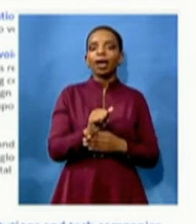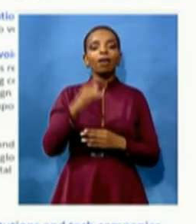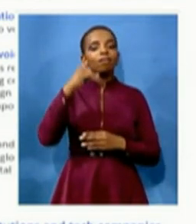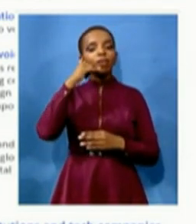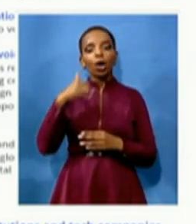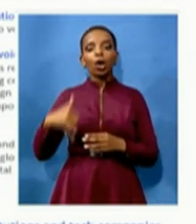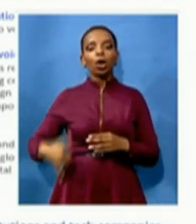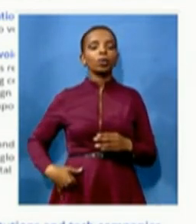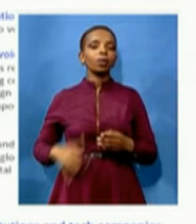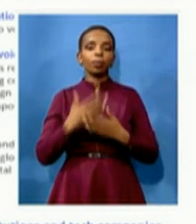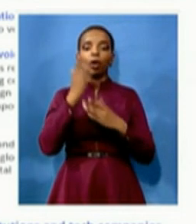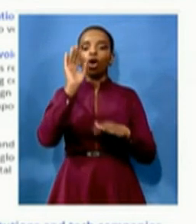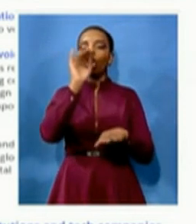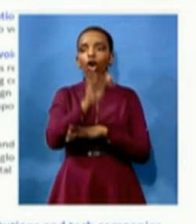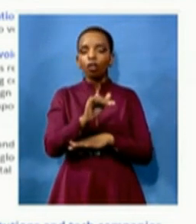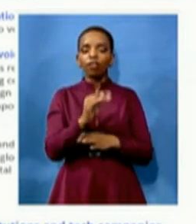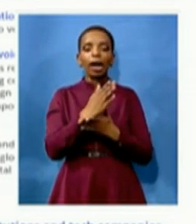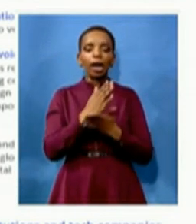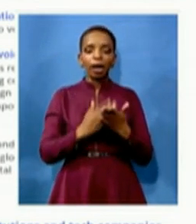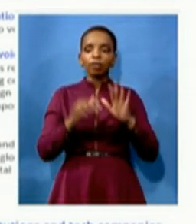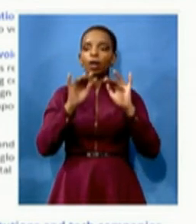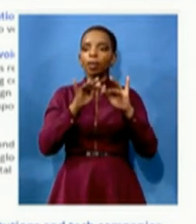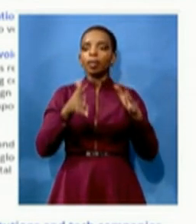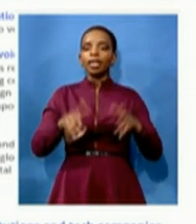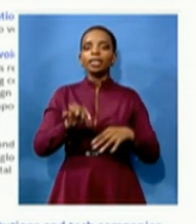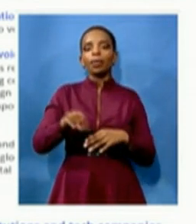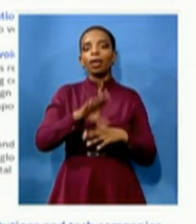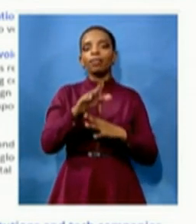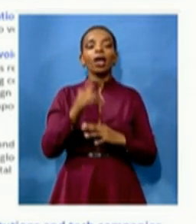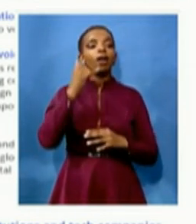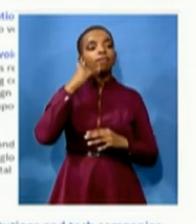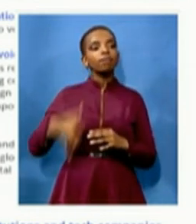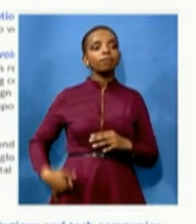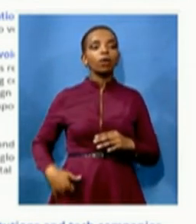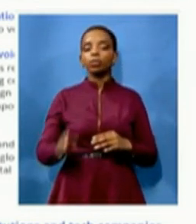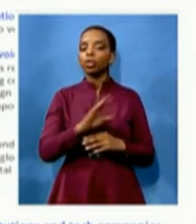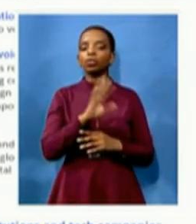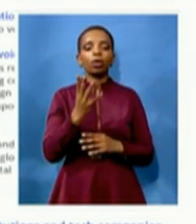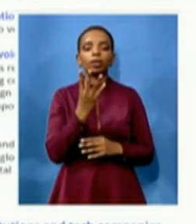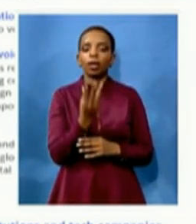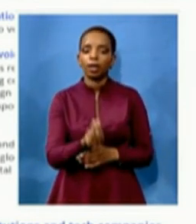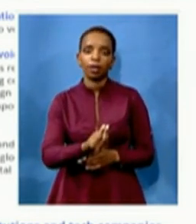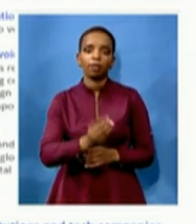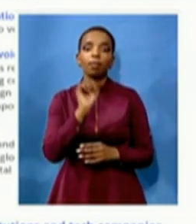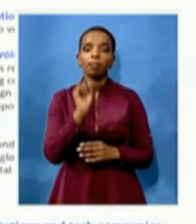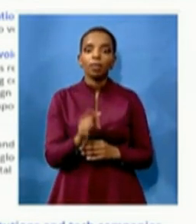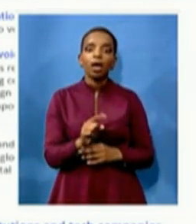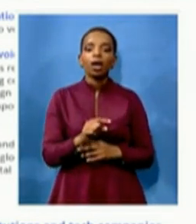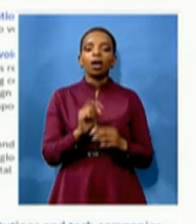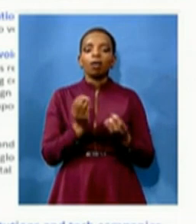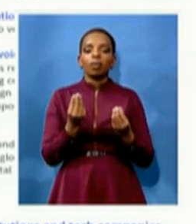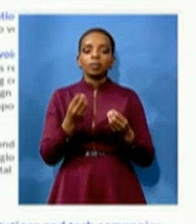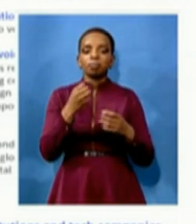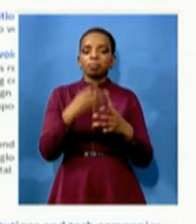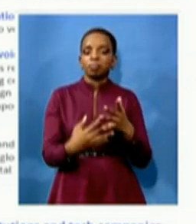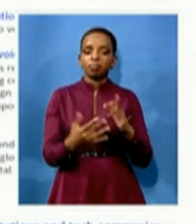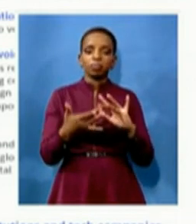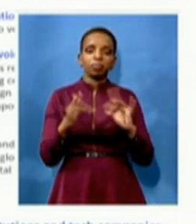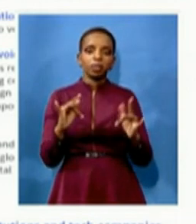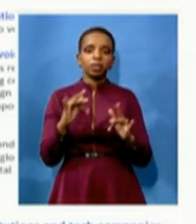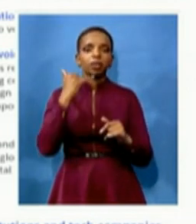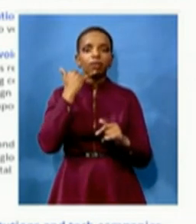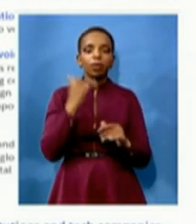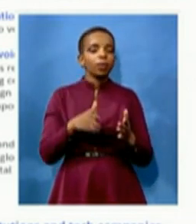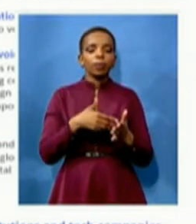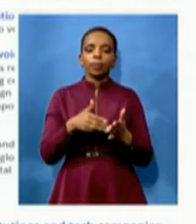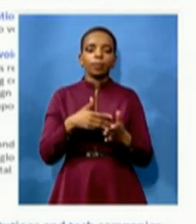any Bluetooth-based contact tracing solution will be inefficient, because we know from research coming out of Oxford University that in